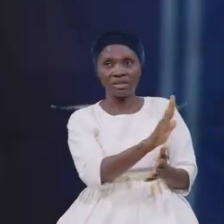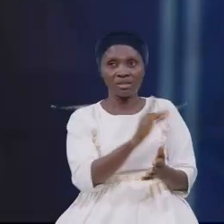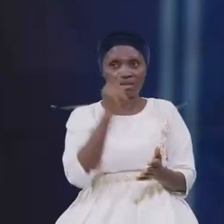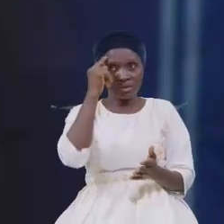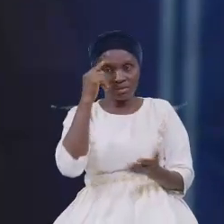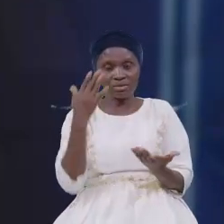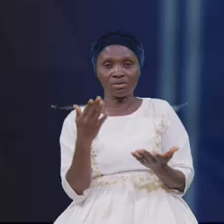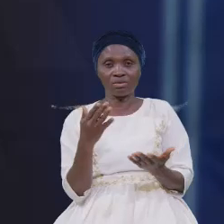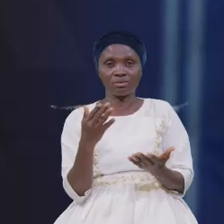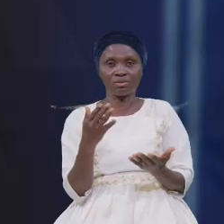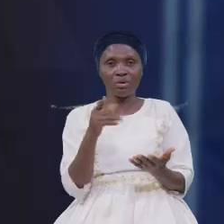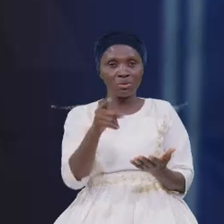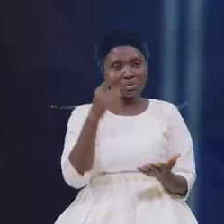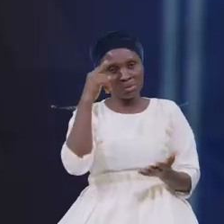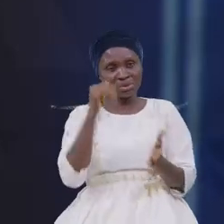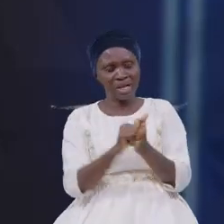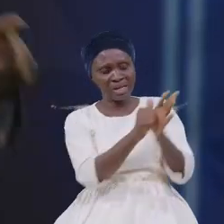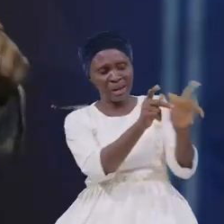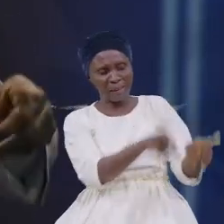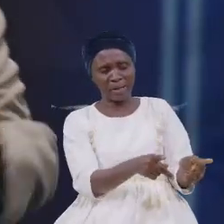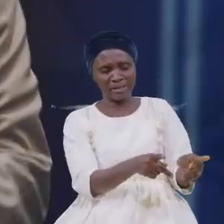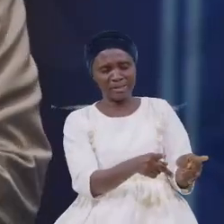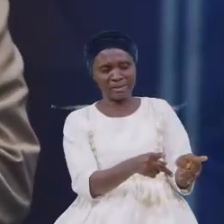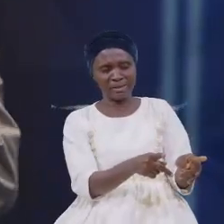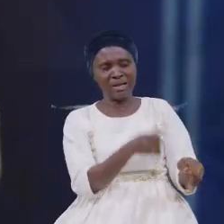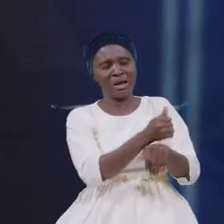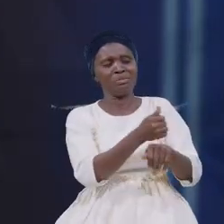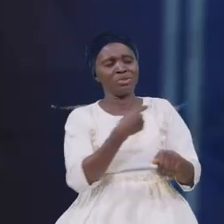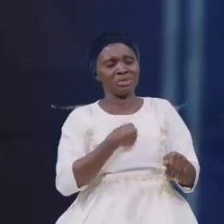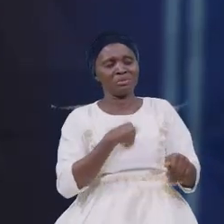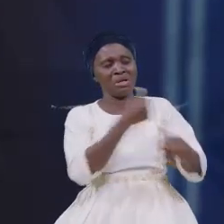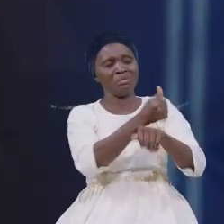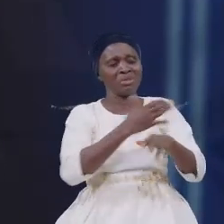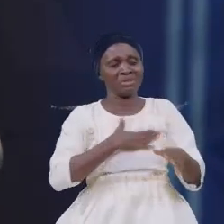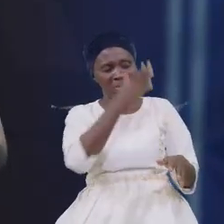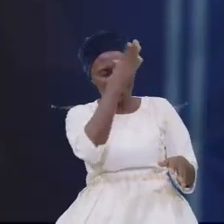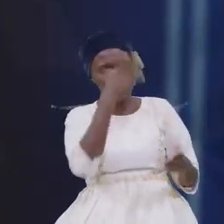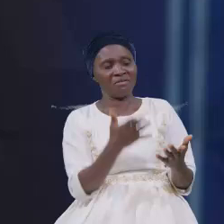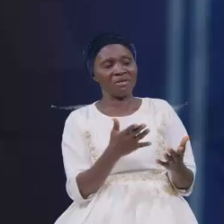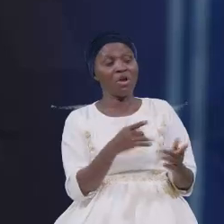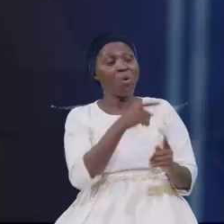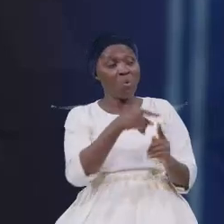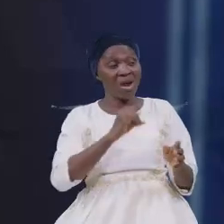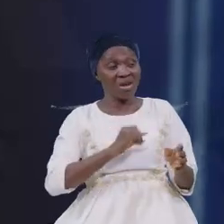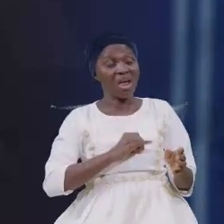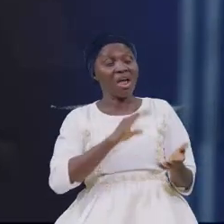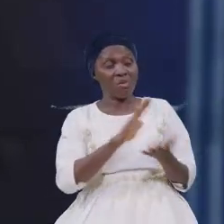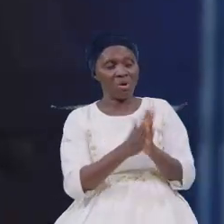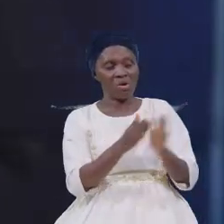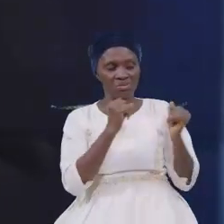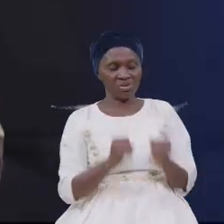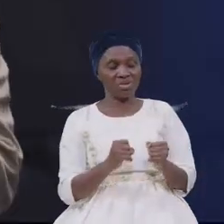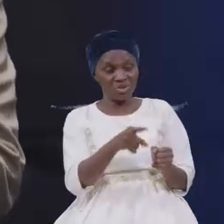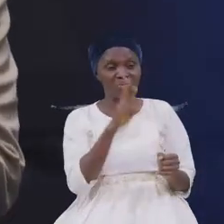That fellow abused, insulted my father. And when I become strong, you're just thinking about it. I'll deal